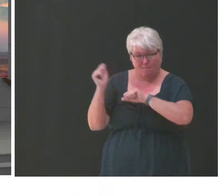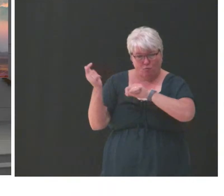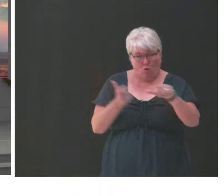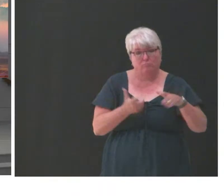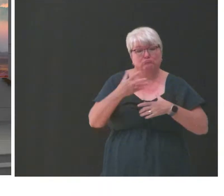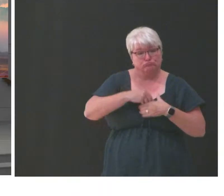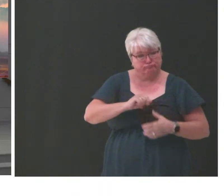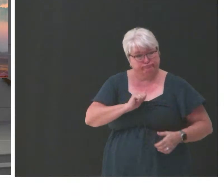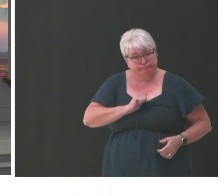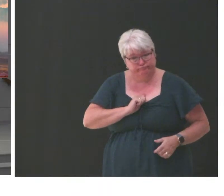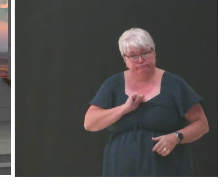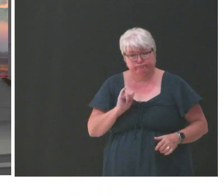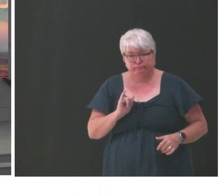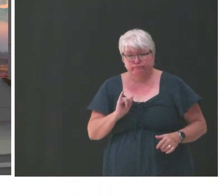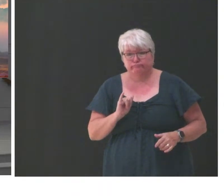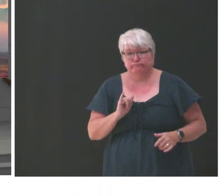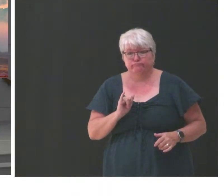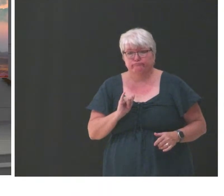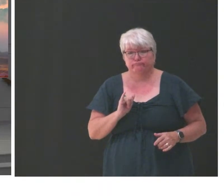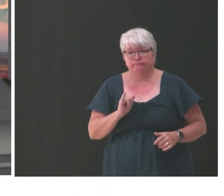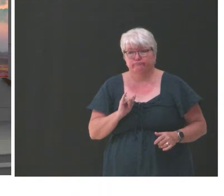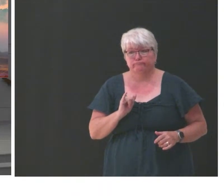myself included,